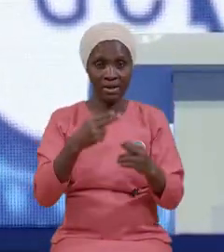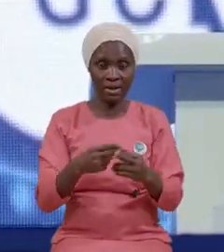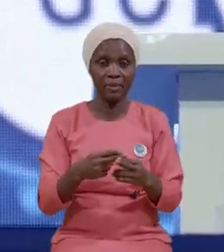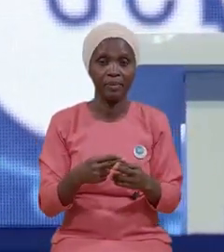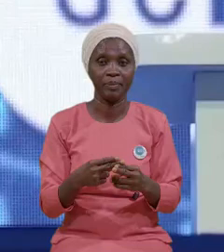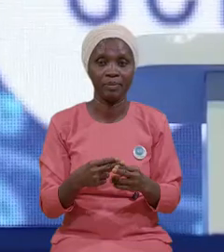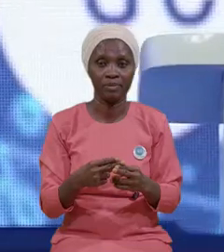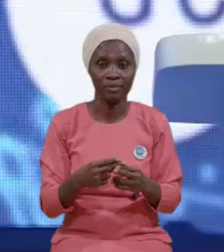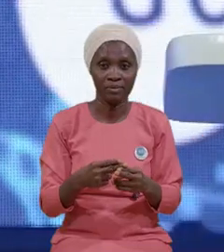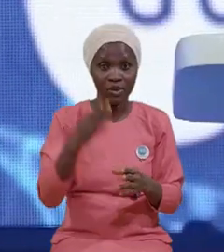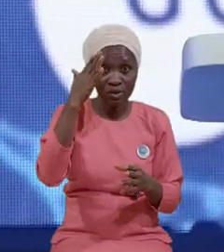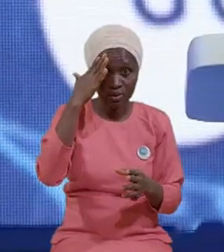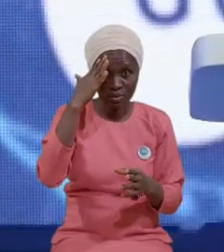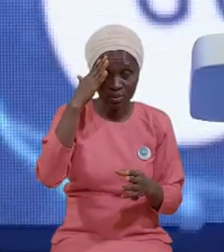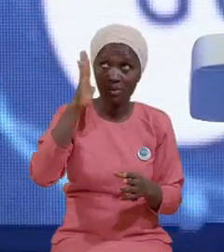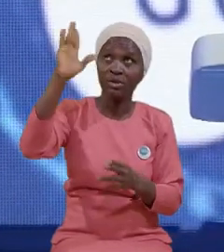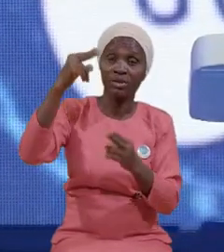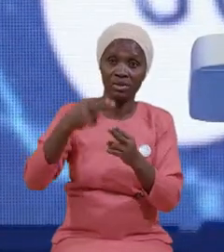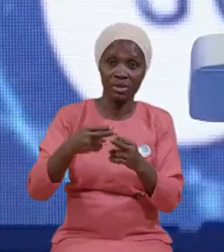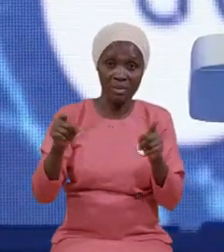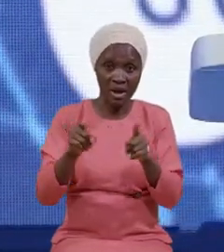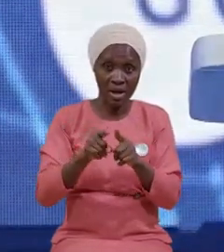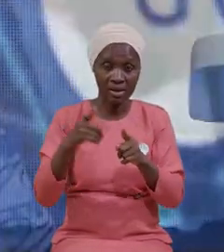You know his name as the Prince of